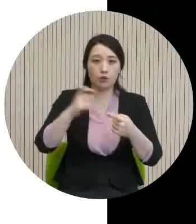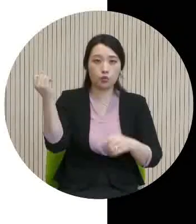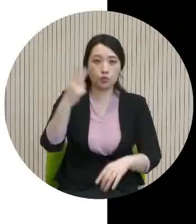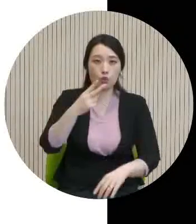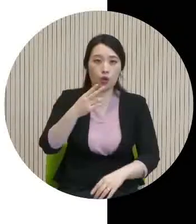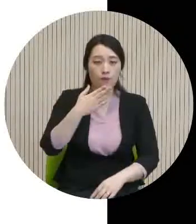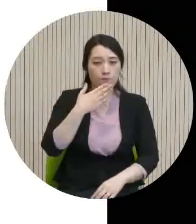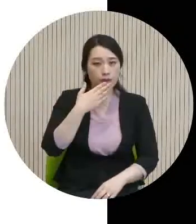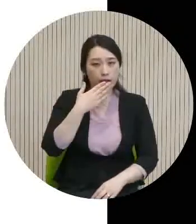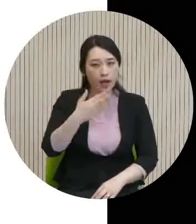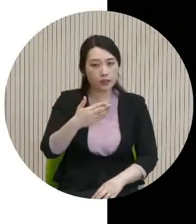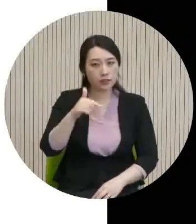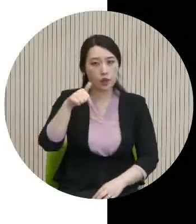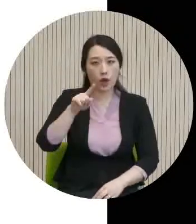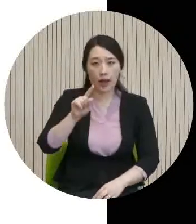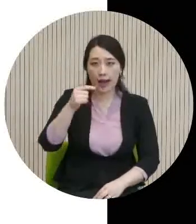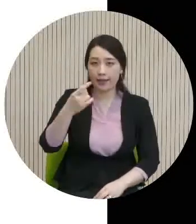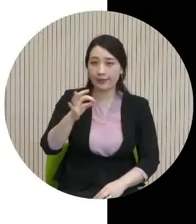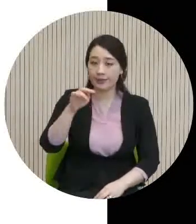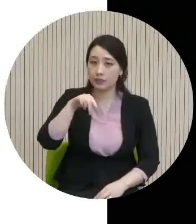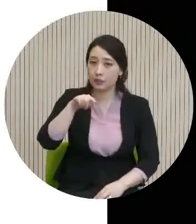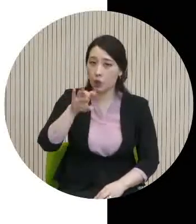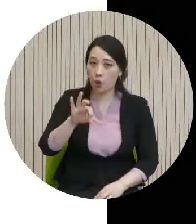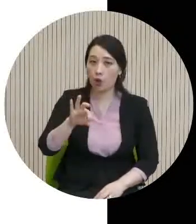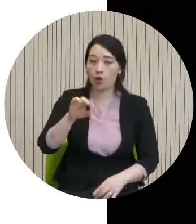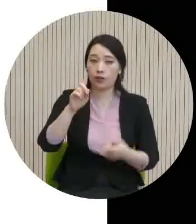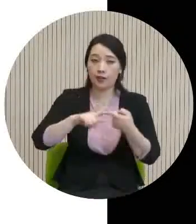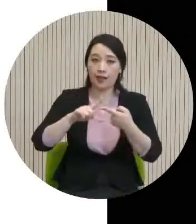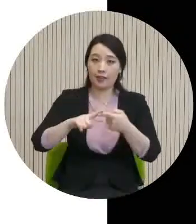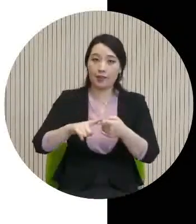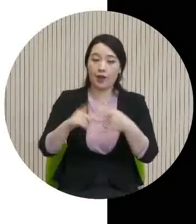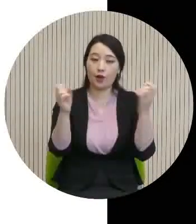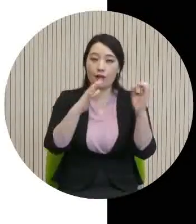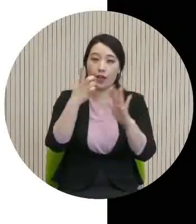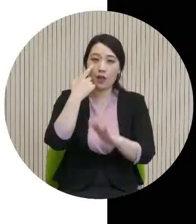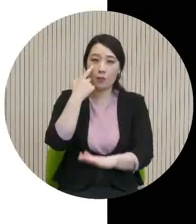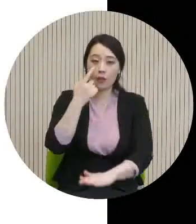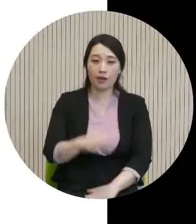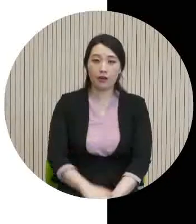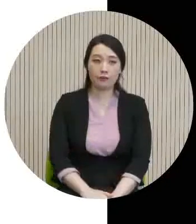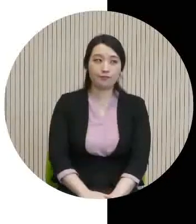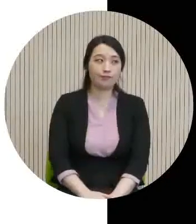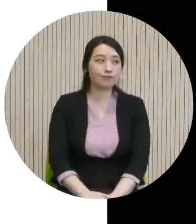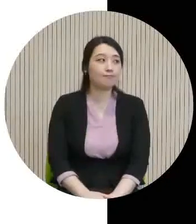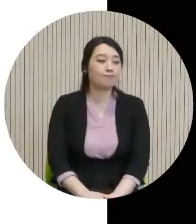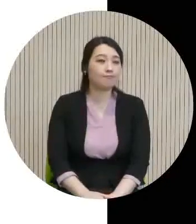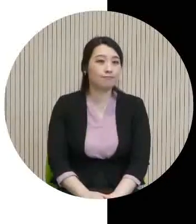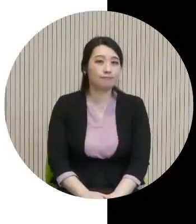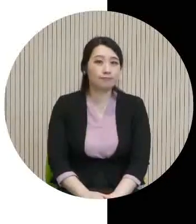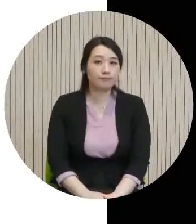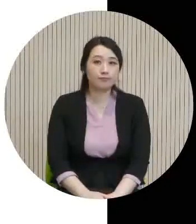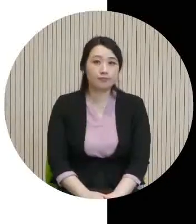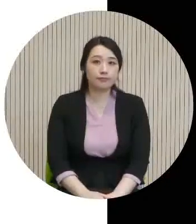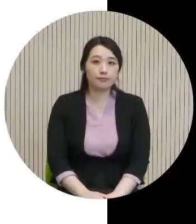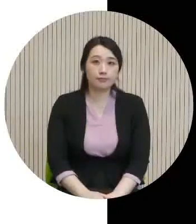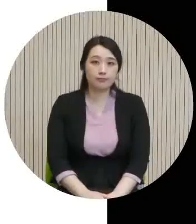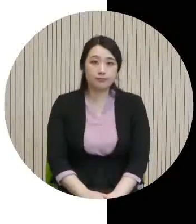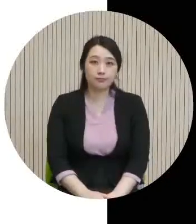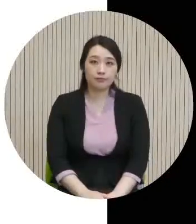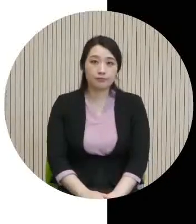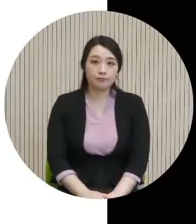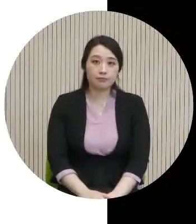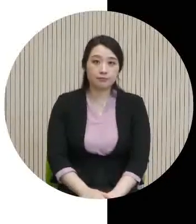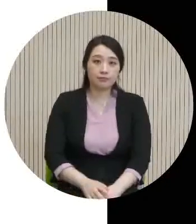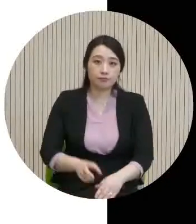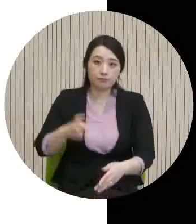to have the kind of laws that allow us to unlock the key to rich data. So